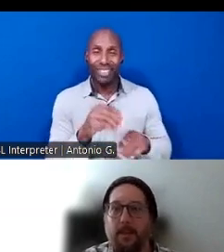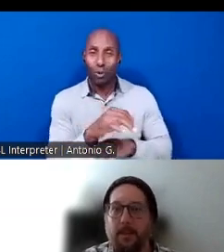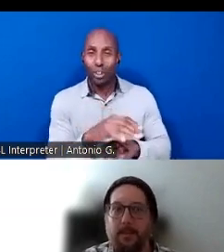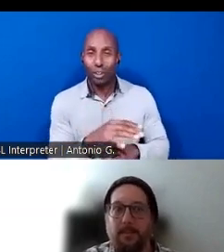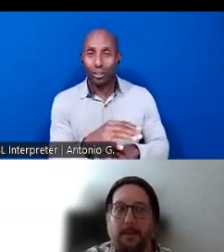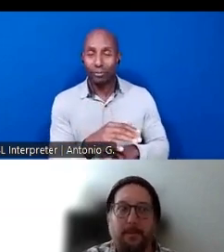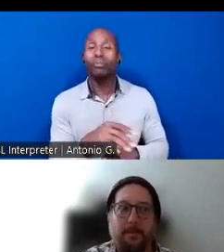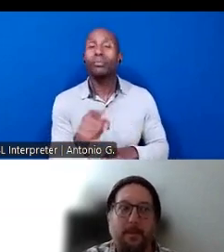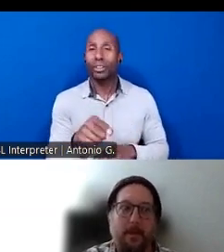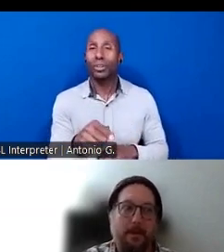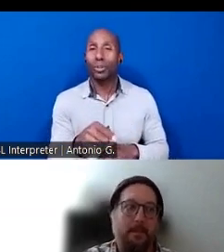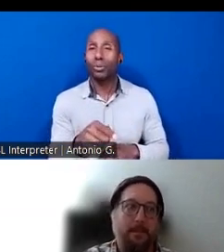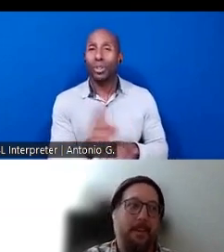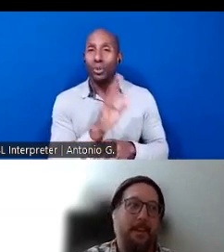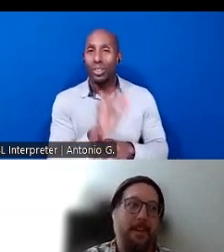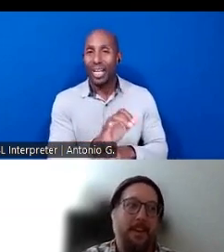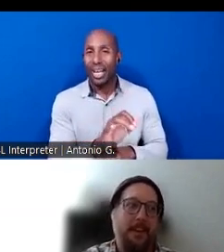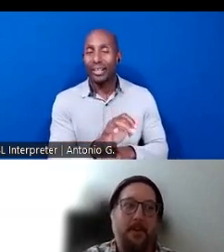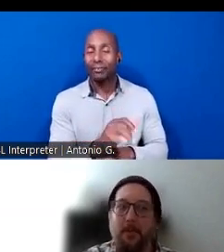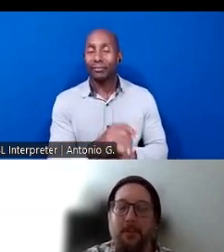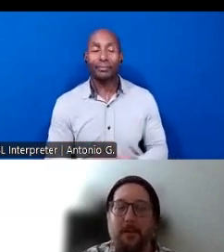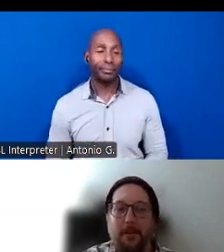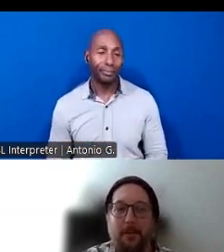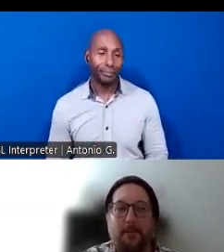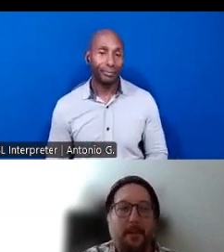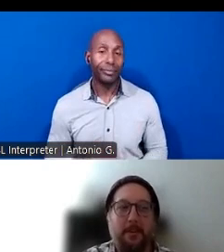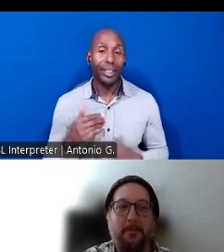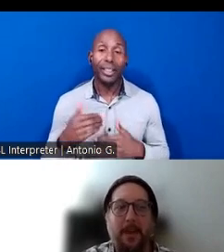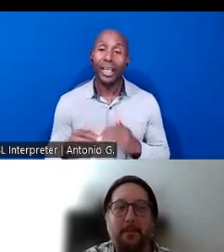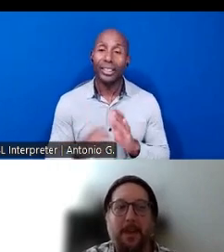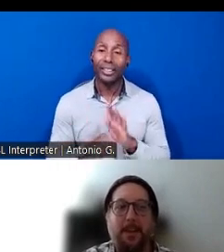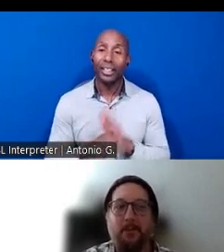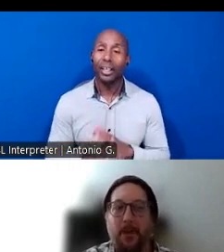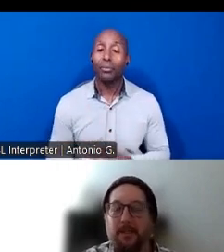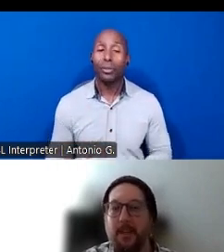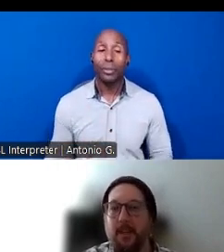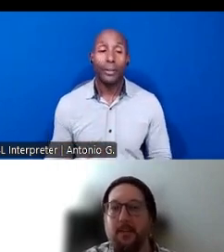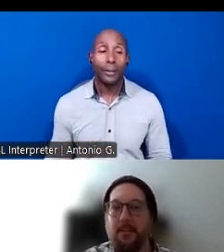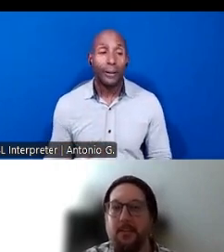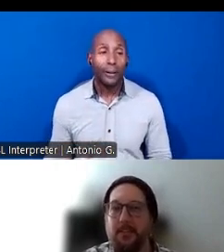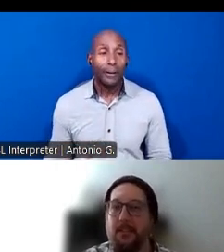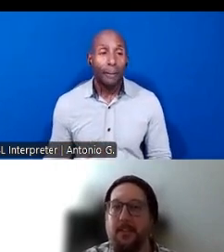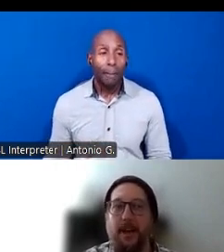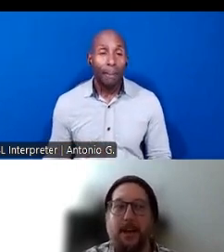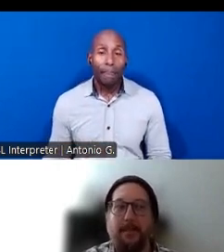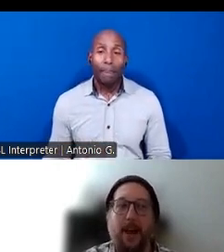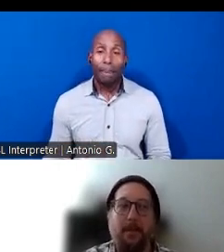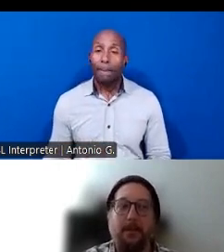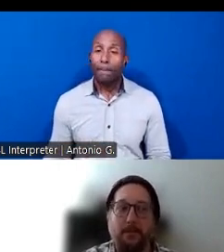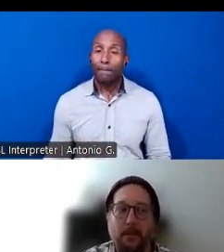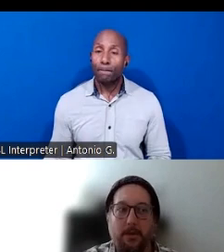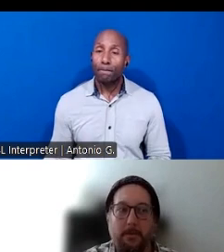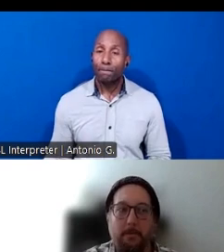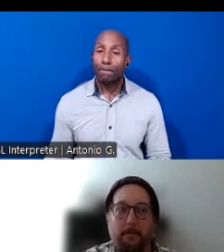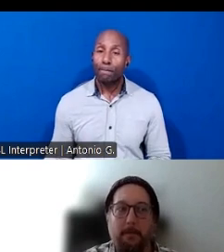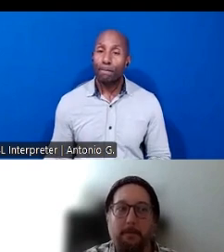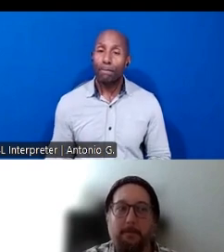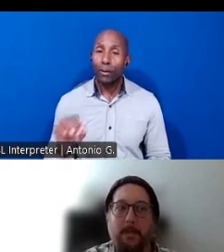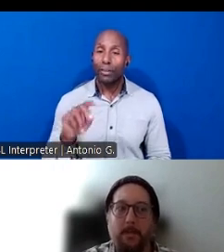All right, example number 4. Your OVW program grant paid a translator 65 hours of